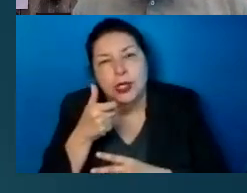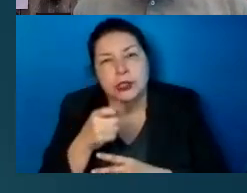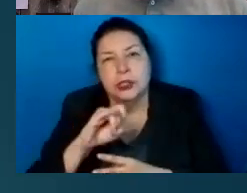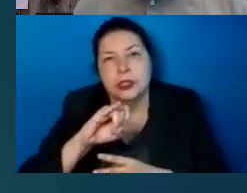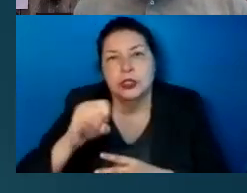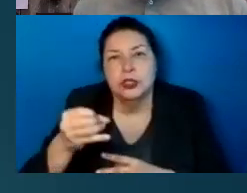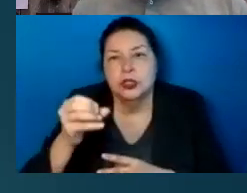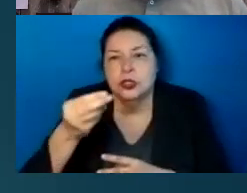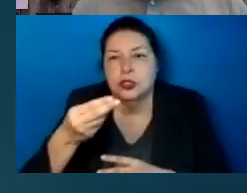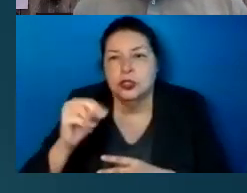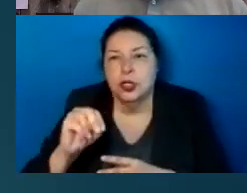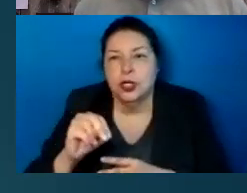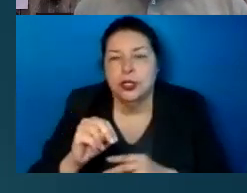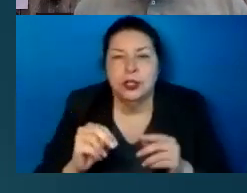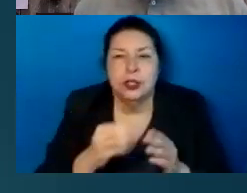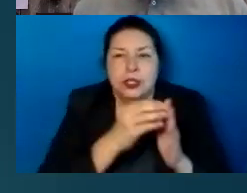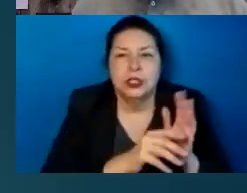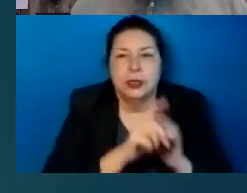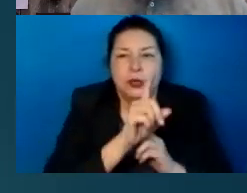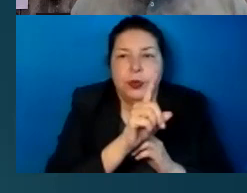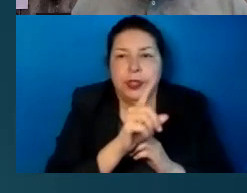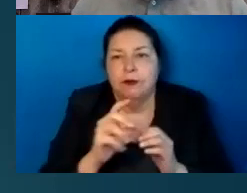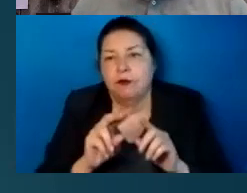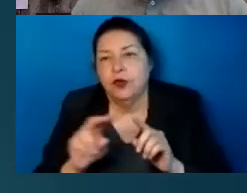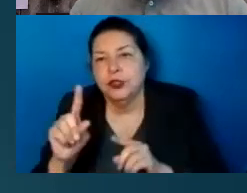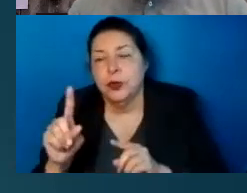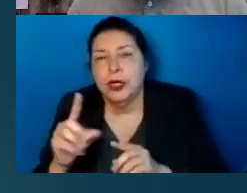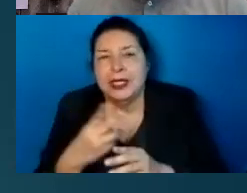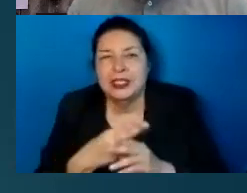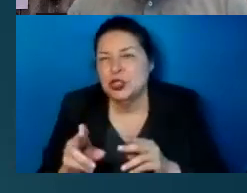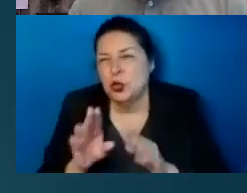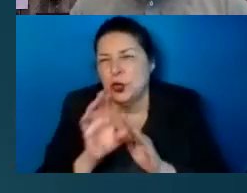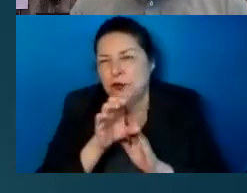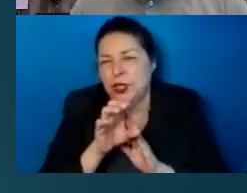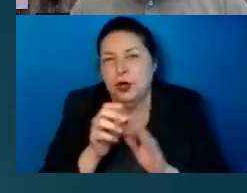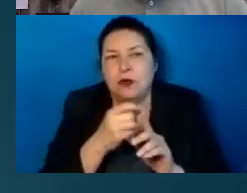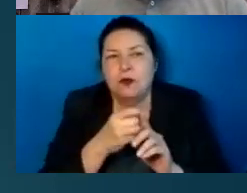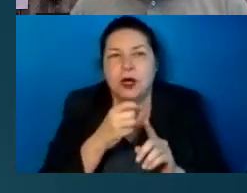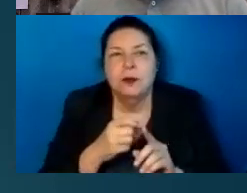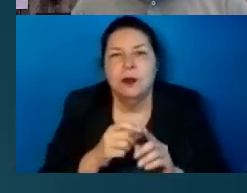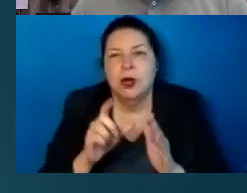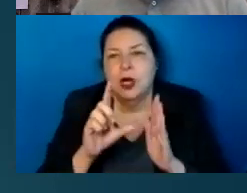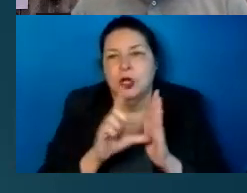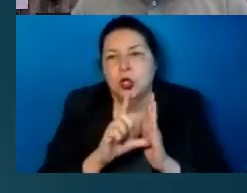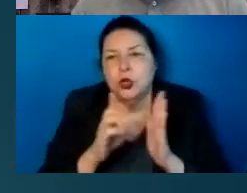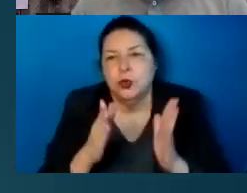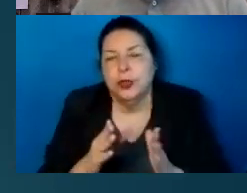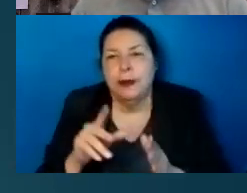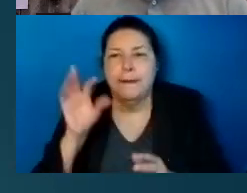1:1. It is a short cartoon put together by a Lutheran pastor. I believe he